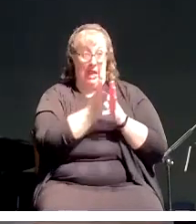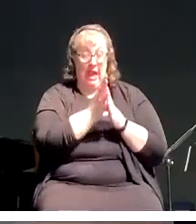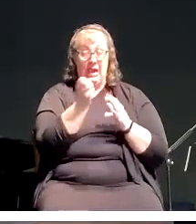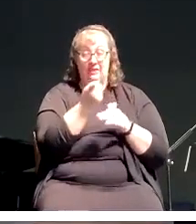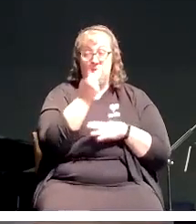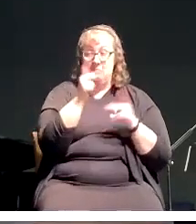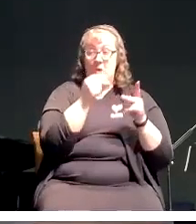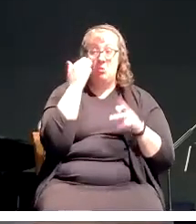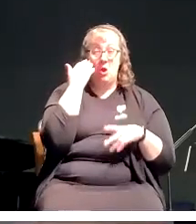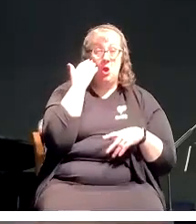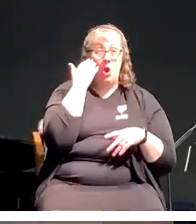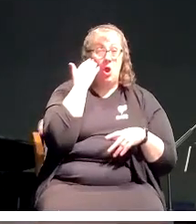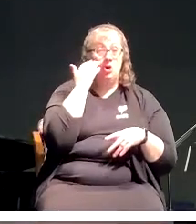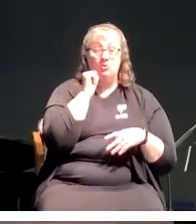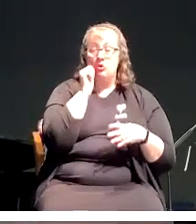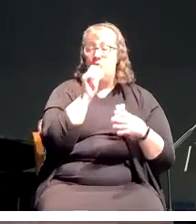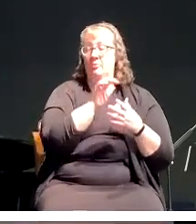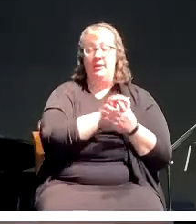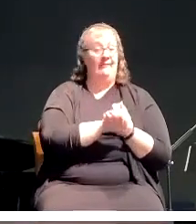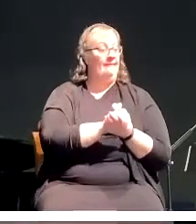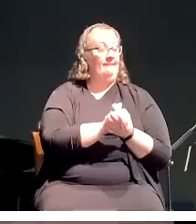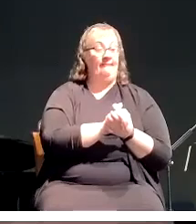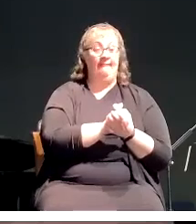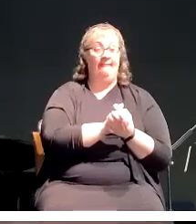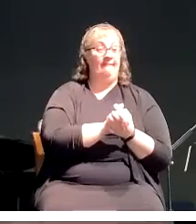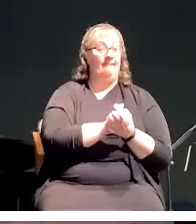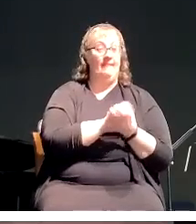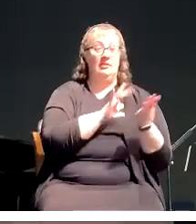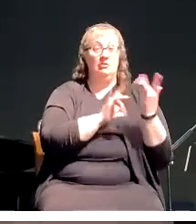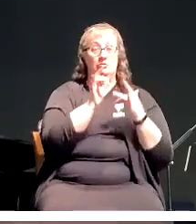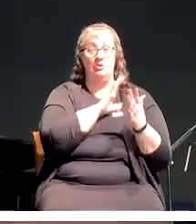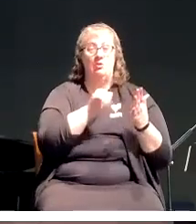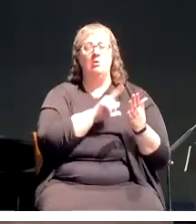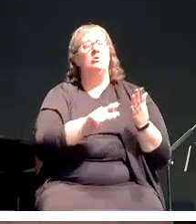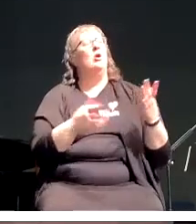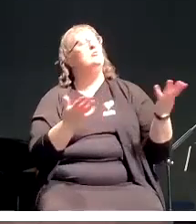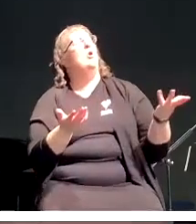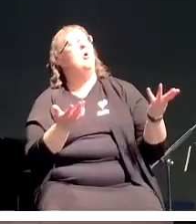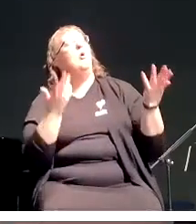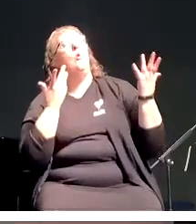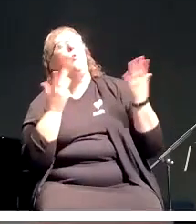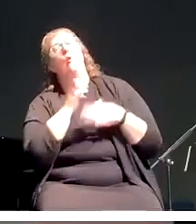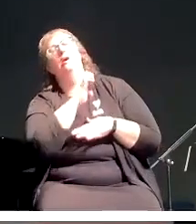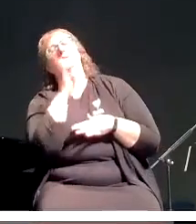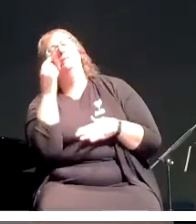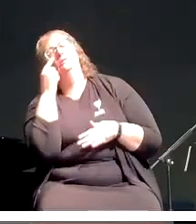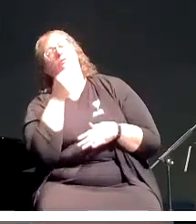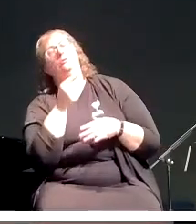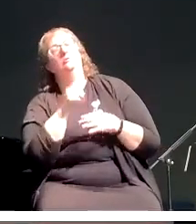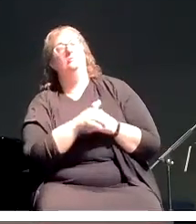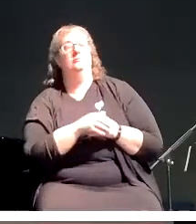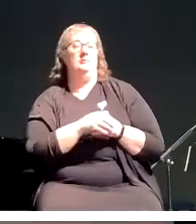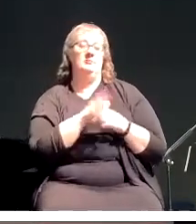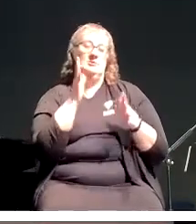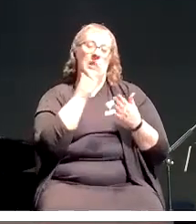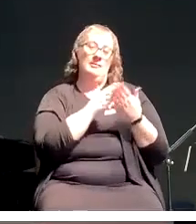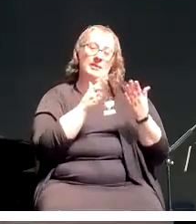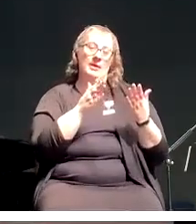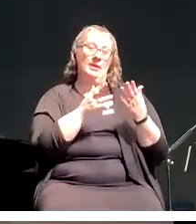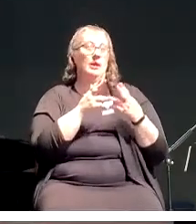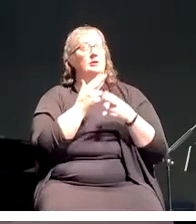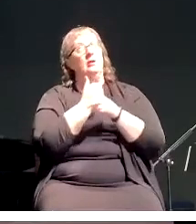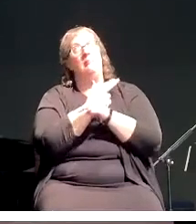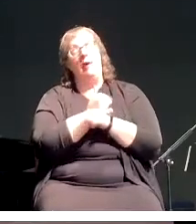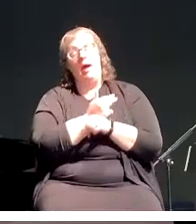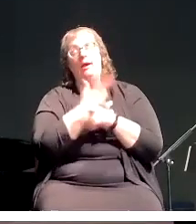couple people that I know that do not believe in Jesus Christ, their Lord and Savior. And I said, so what is Easter to you? And of course, some of them, it's the